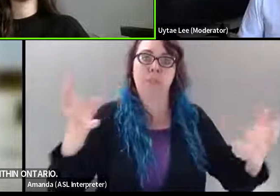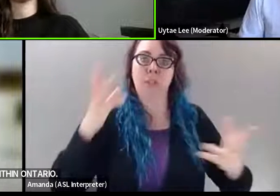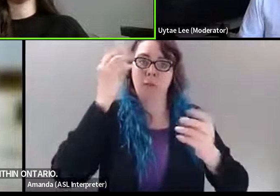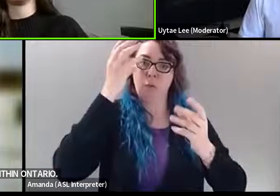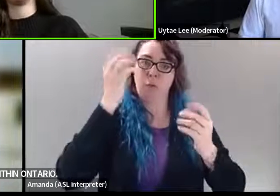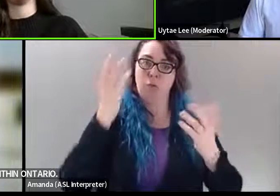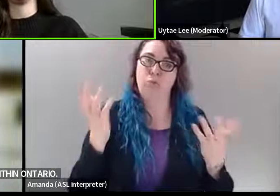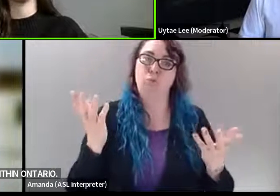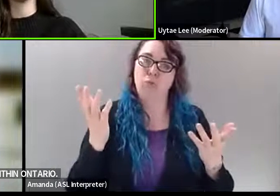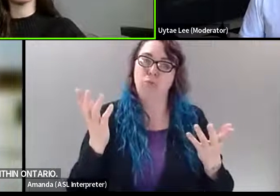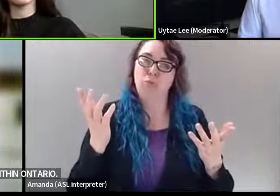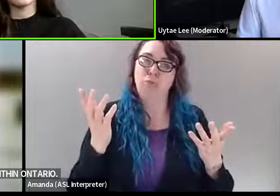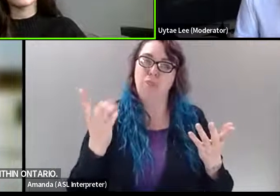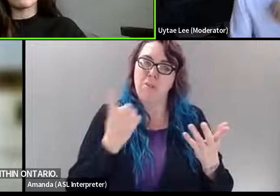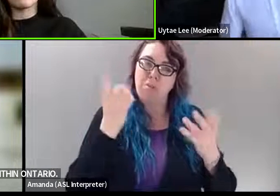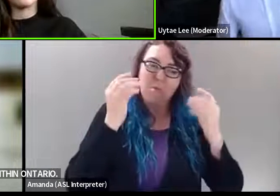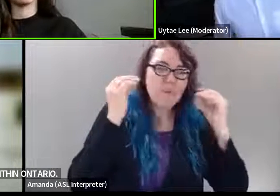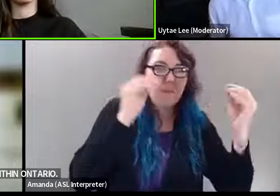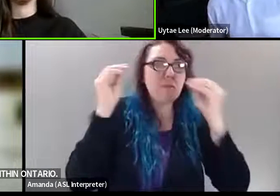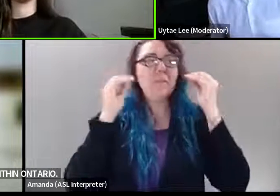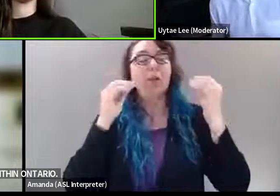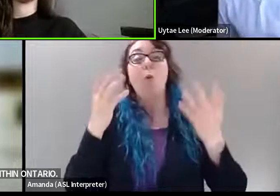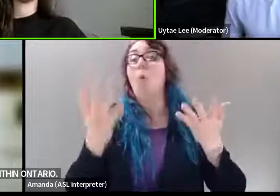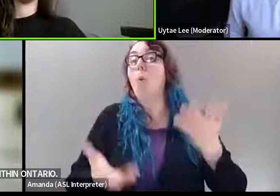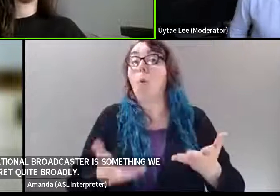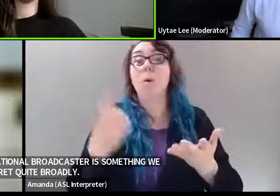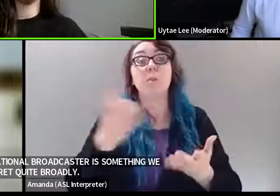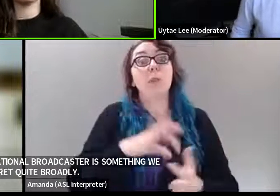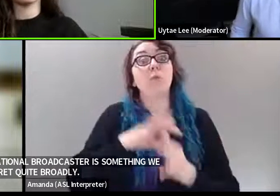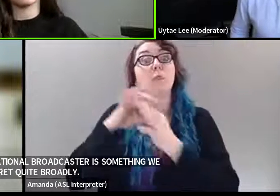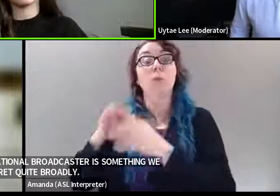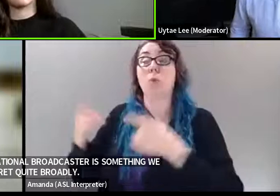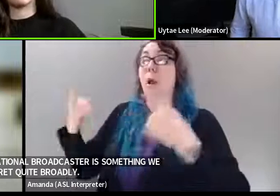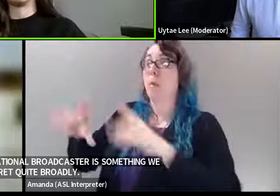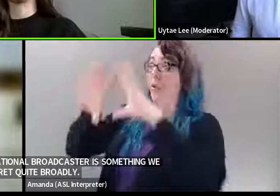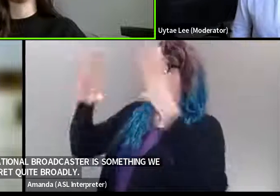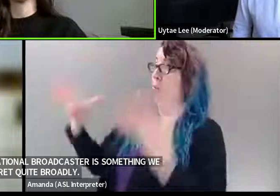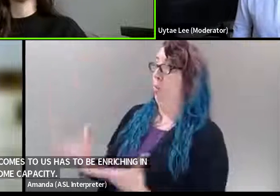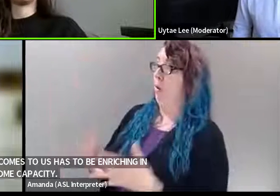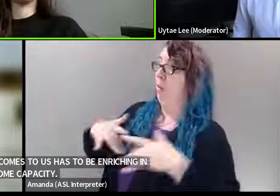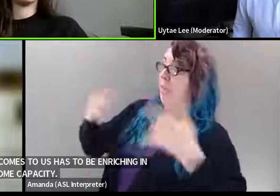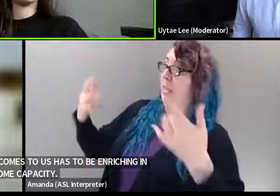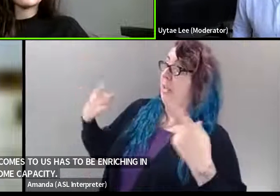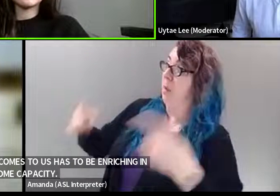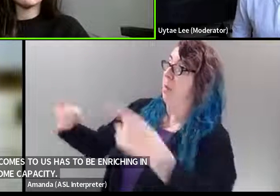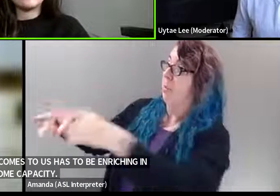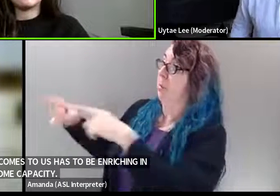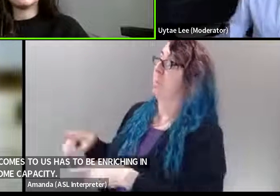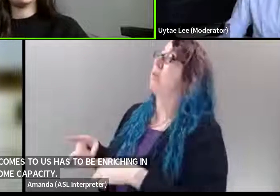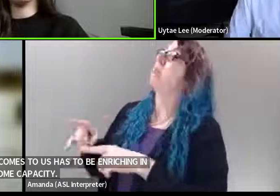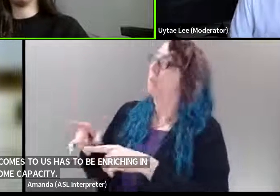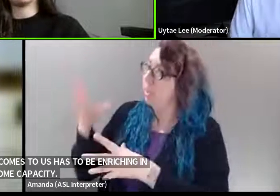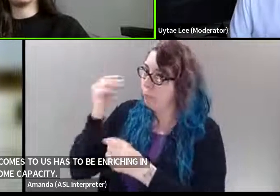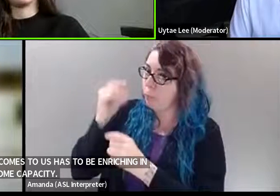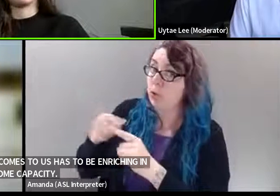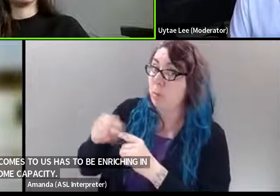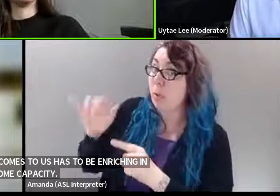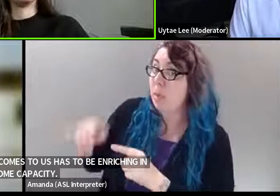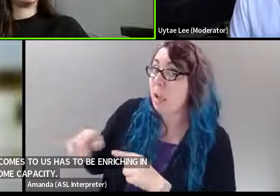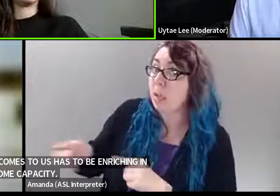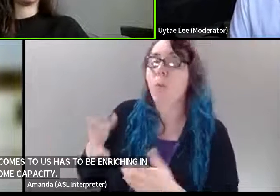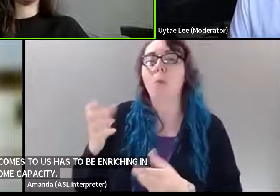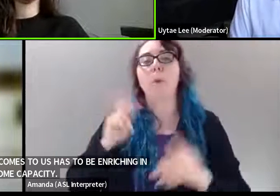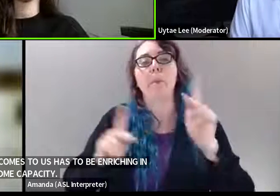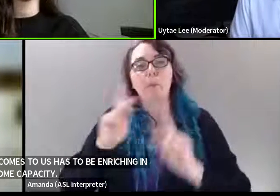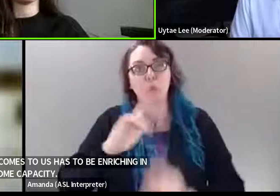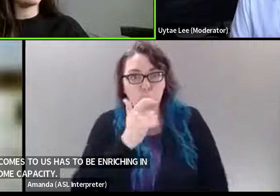either be participating in a discourse that's happening in the world or starting its own discourse. We want tangible takeaways. We want programming